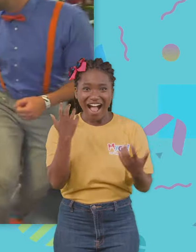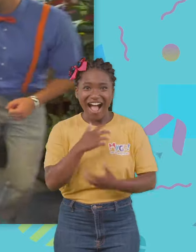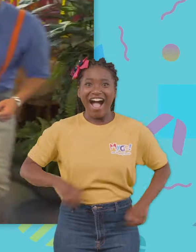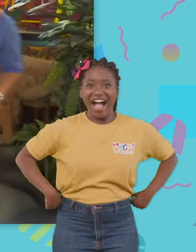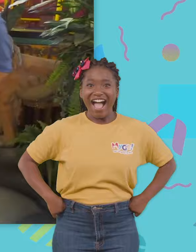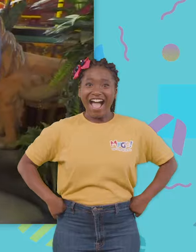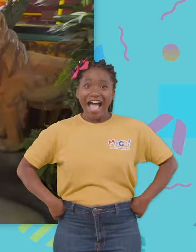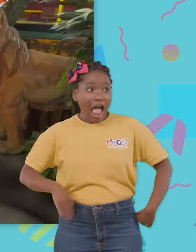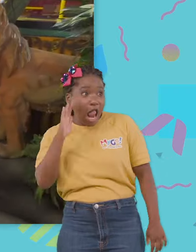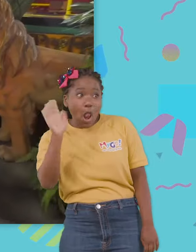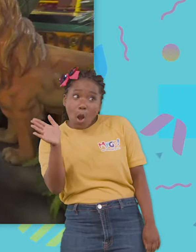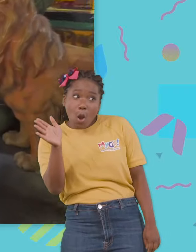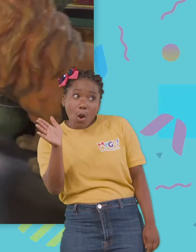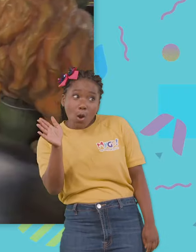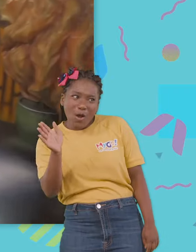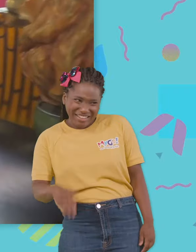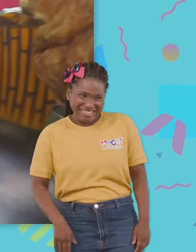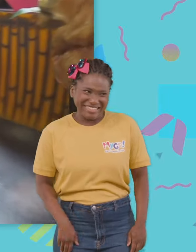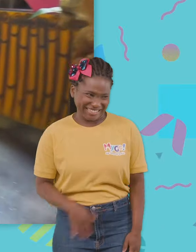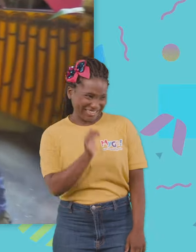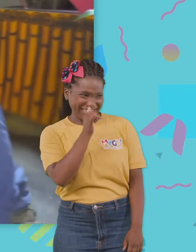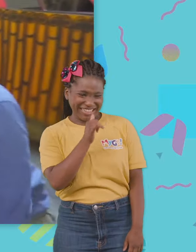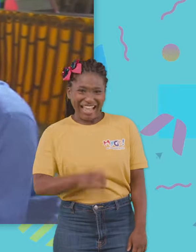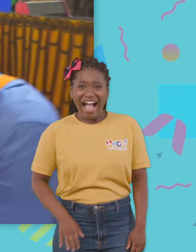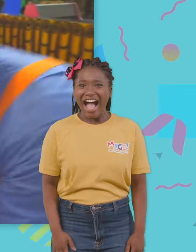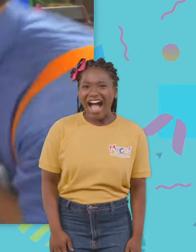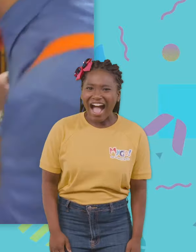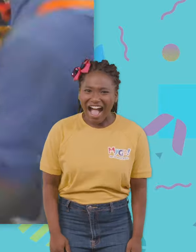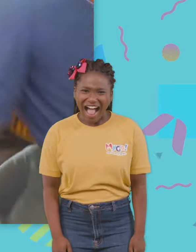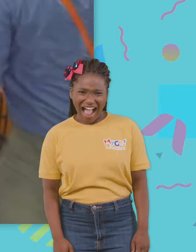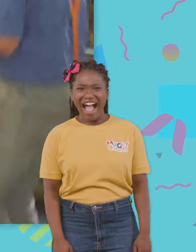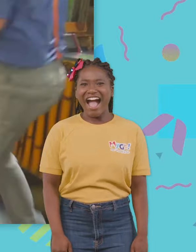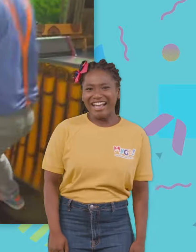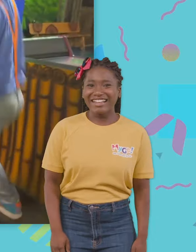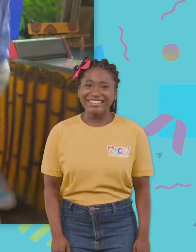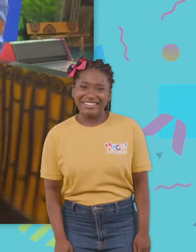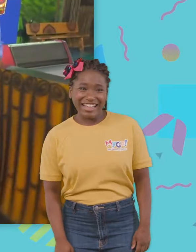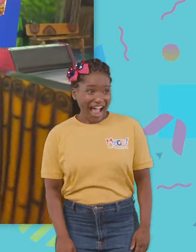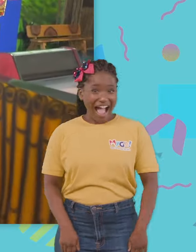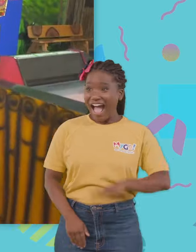Whoa. Hello. Hi. That's silly. Hello.